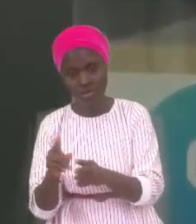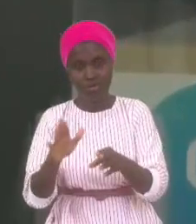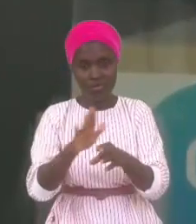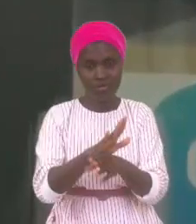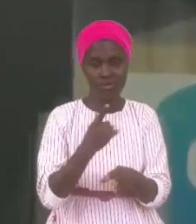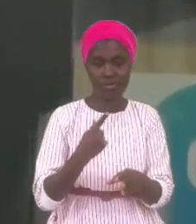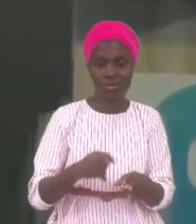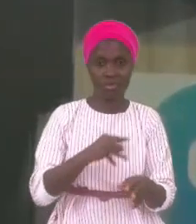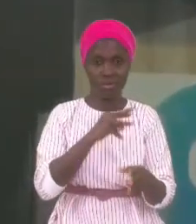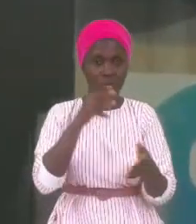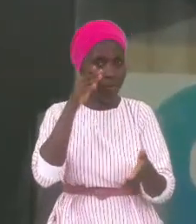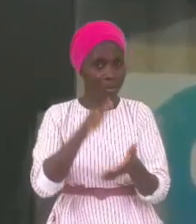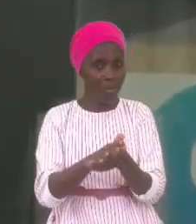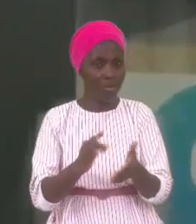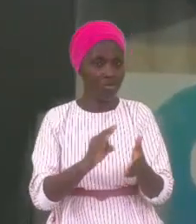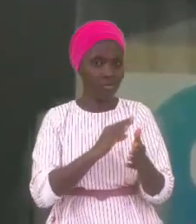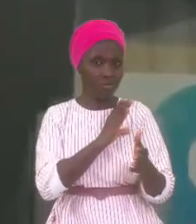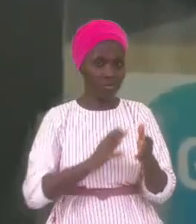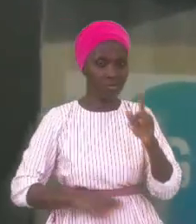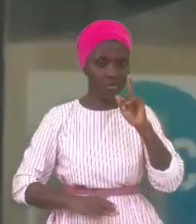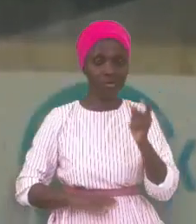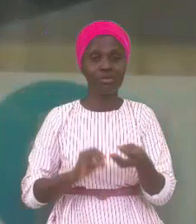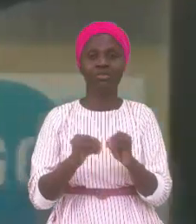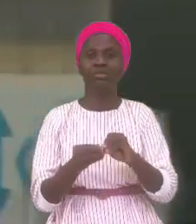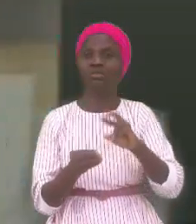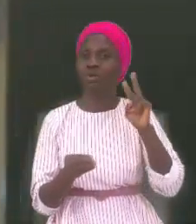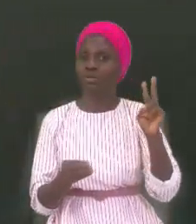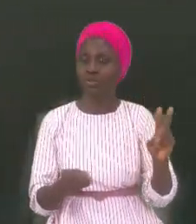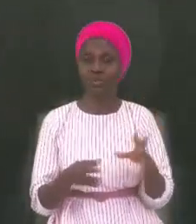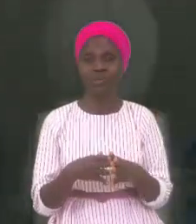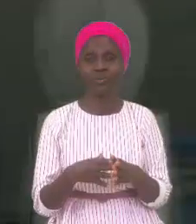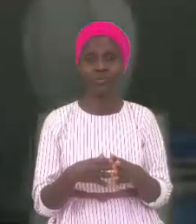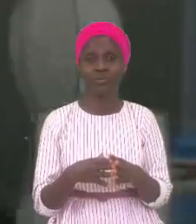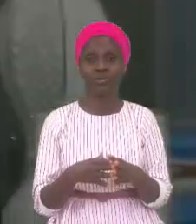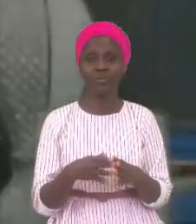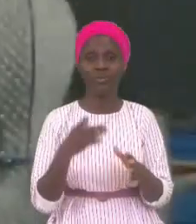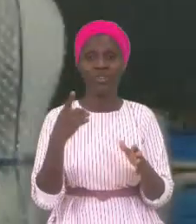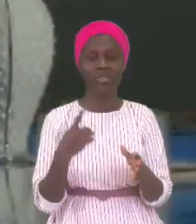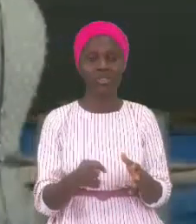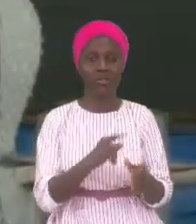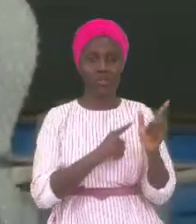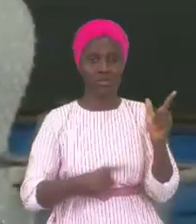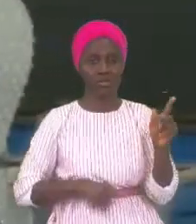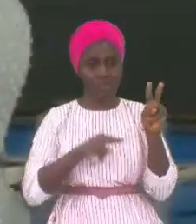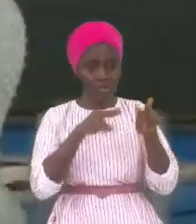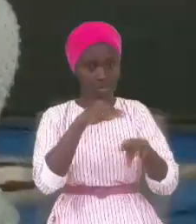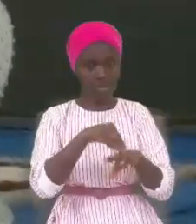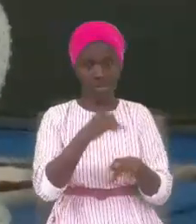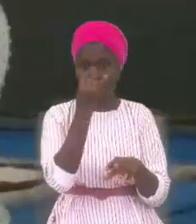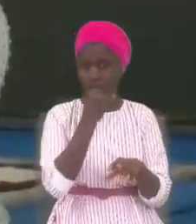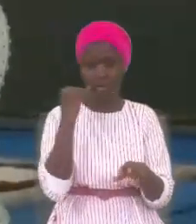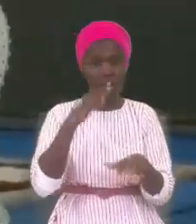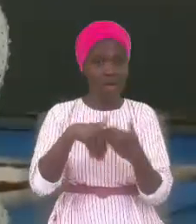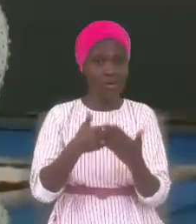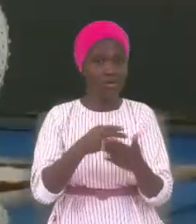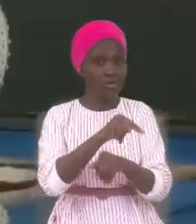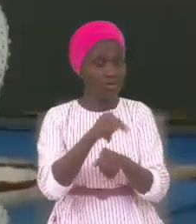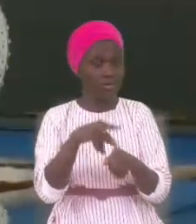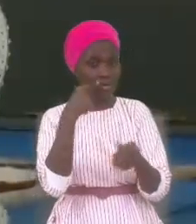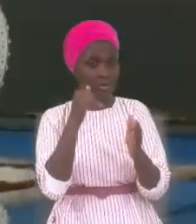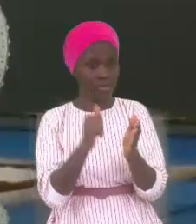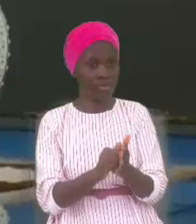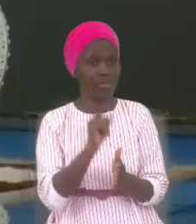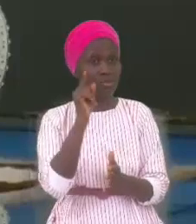two is the vineyard. The Lord looked at Israel, at the whole nation, and he said, you are